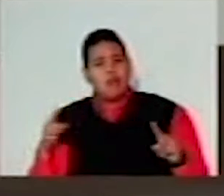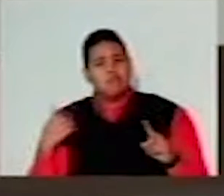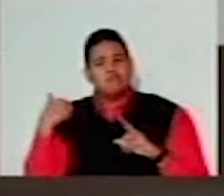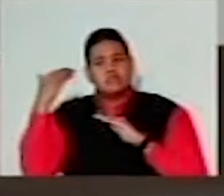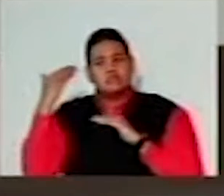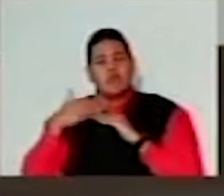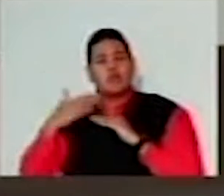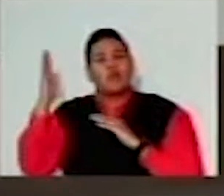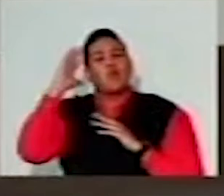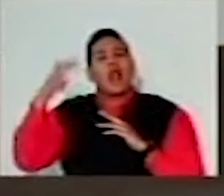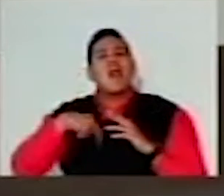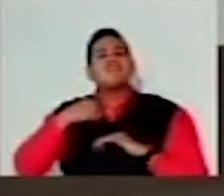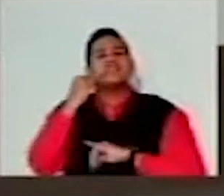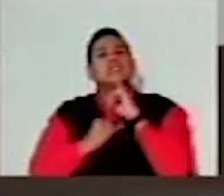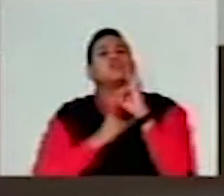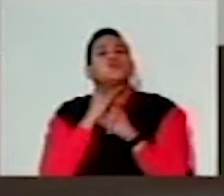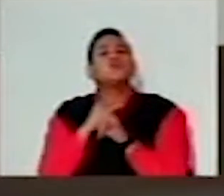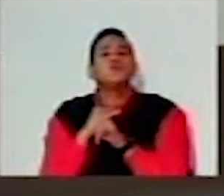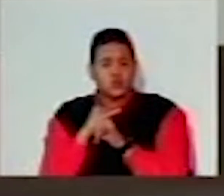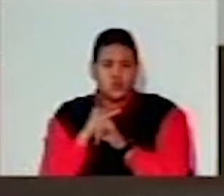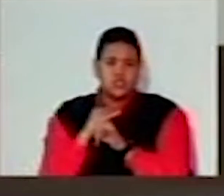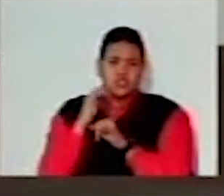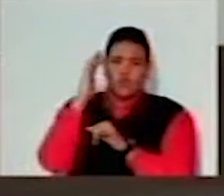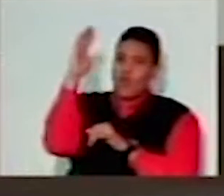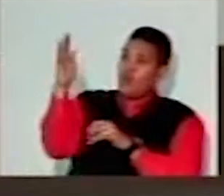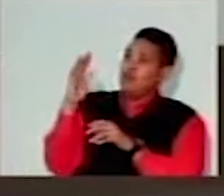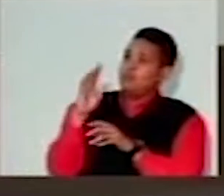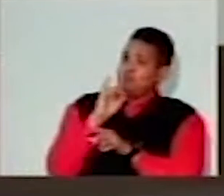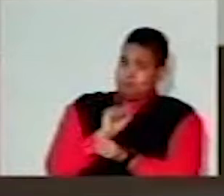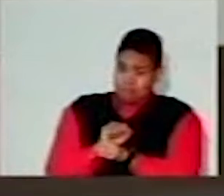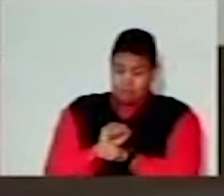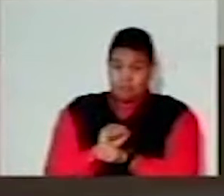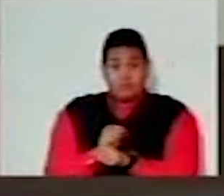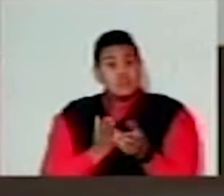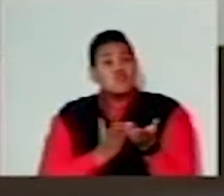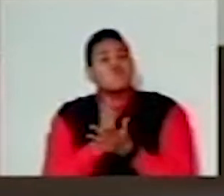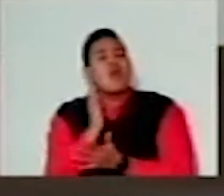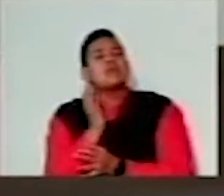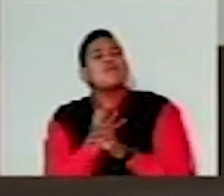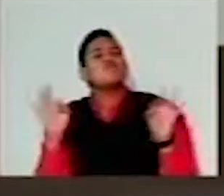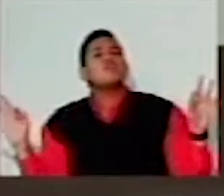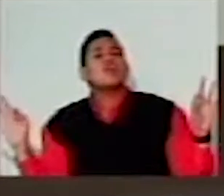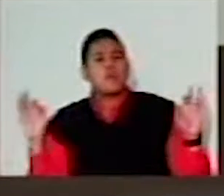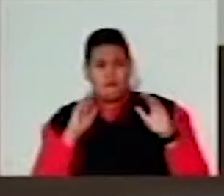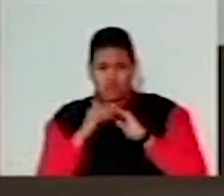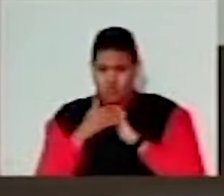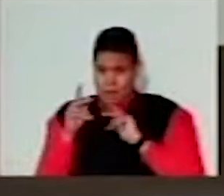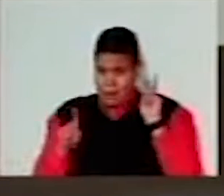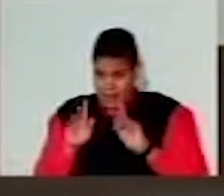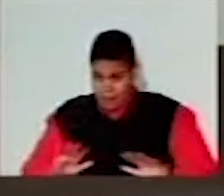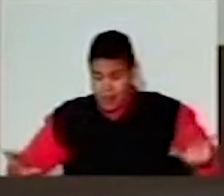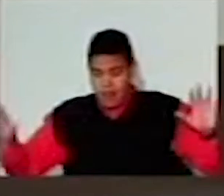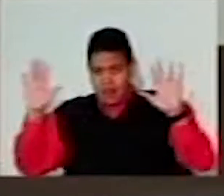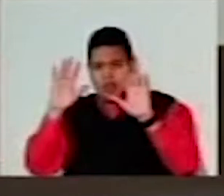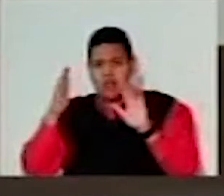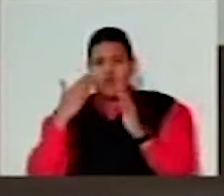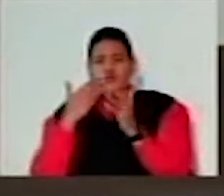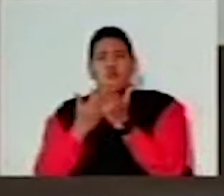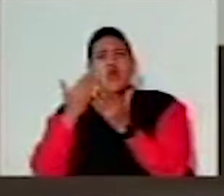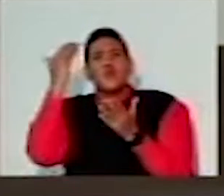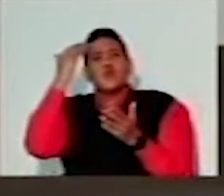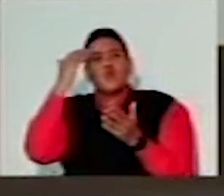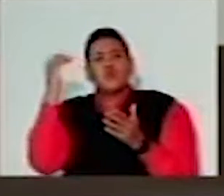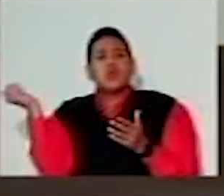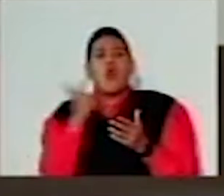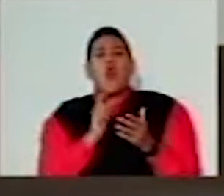an institute that will ensure that the rights and freedoms of the Jamaican people are well known to all